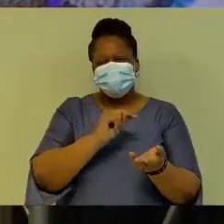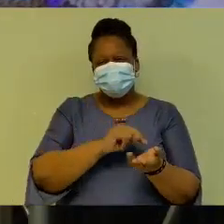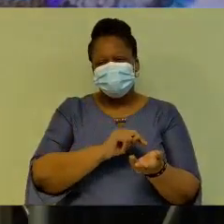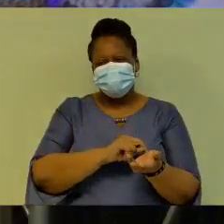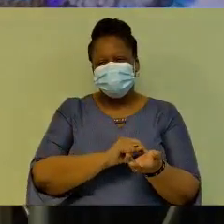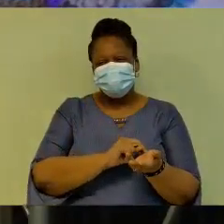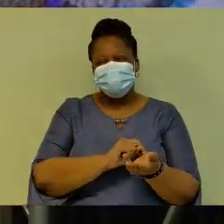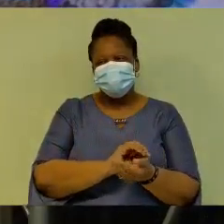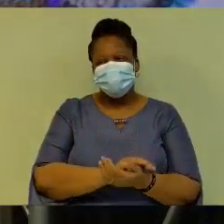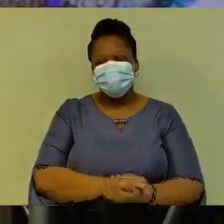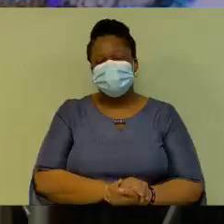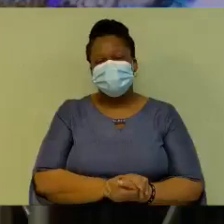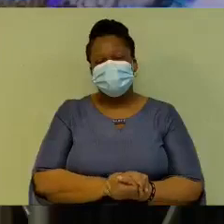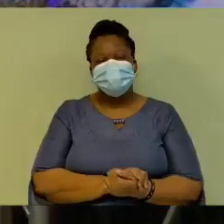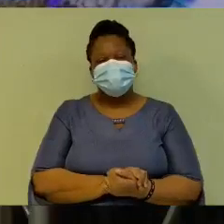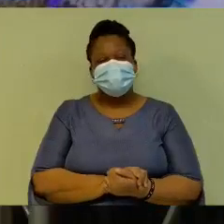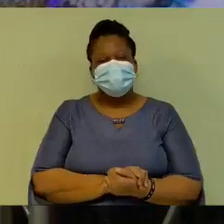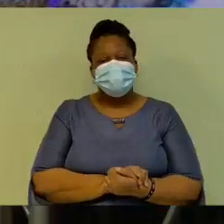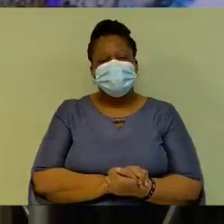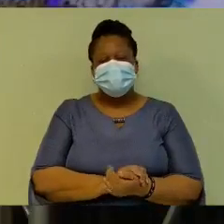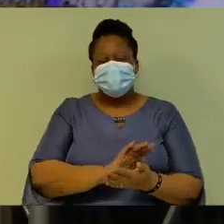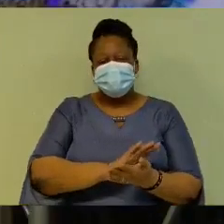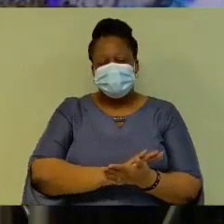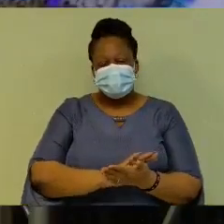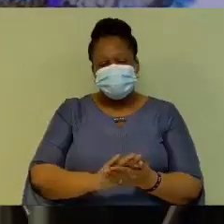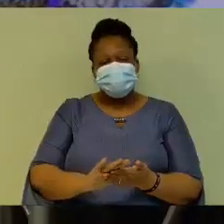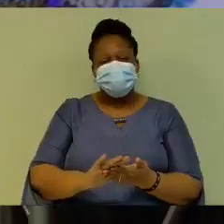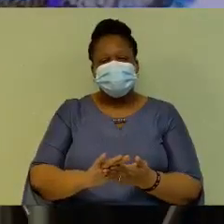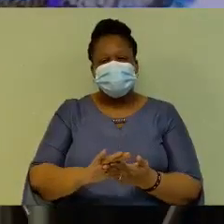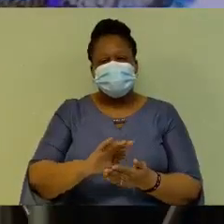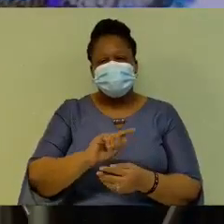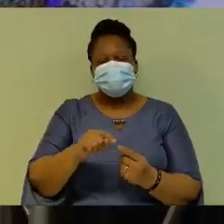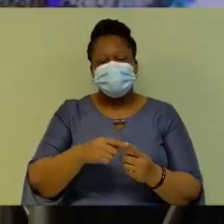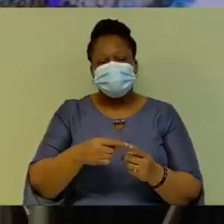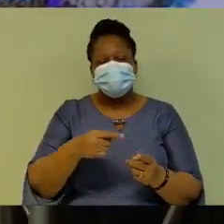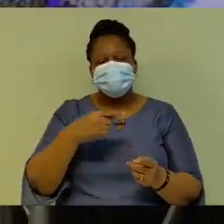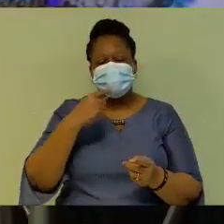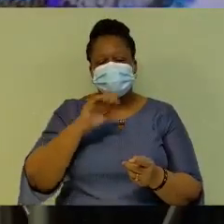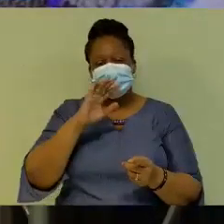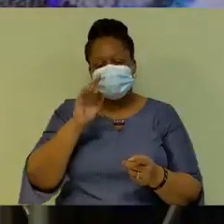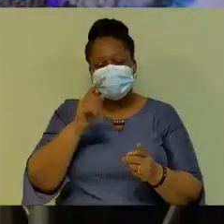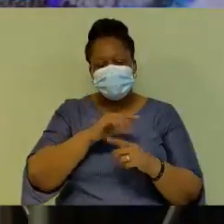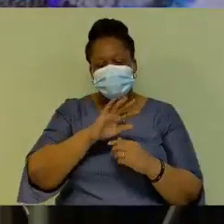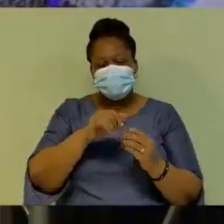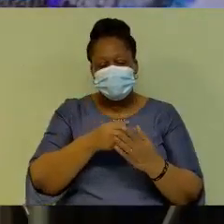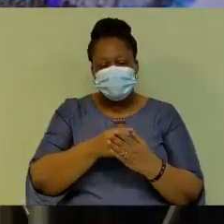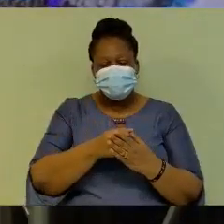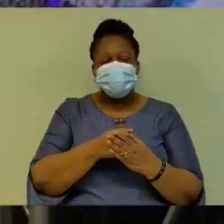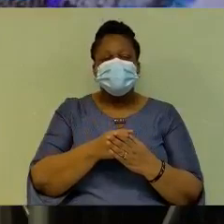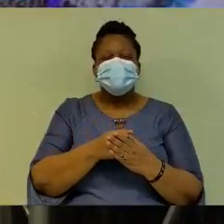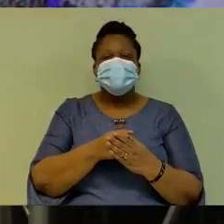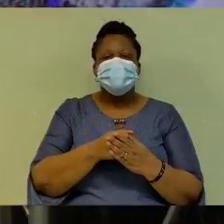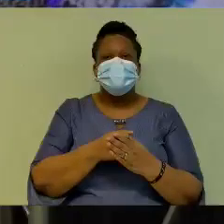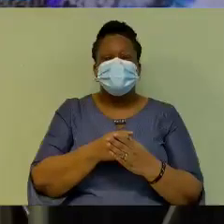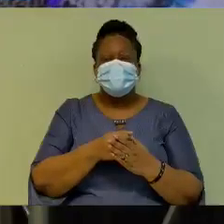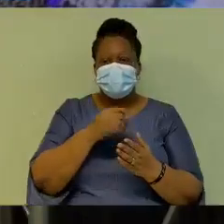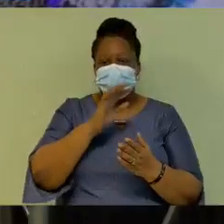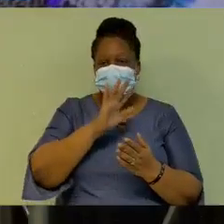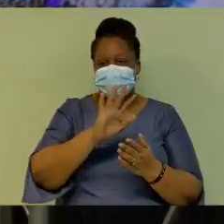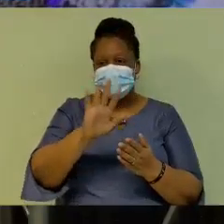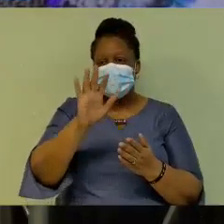It's nice when we can highlight you. Actually, my mother was a nurse. She practiced nursing in the Dominican Republic for